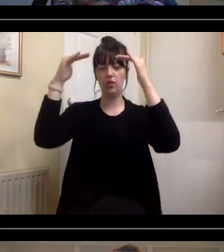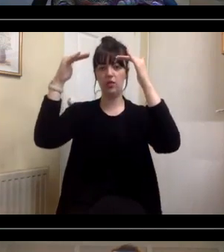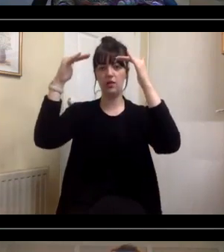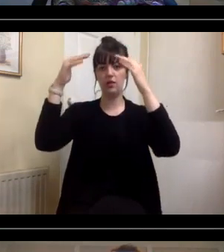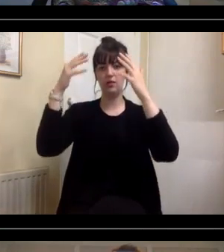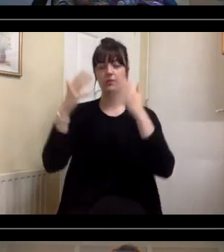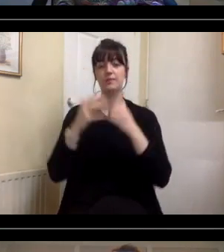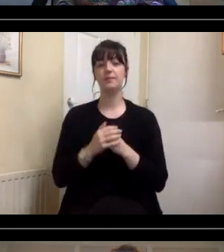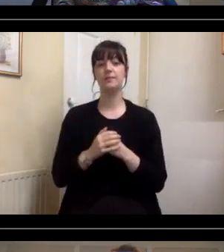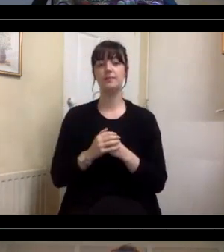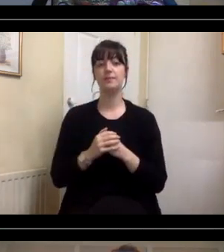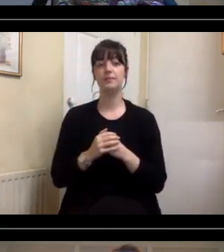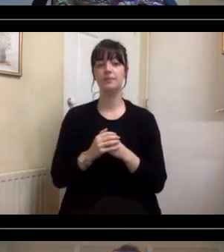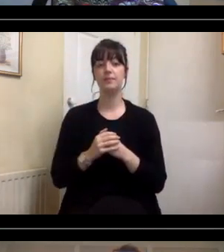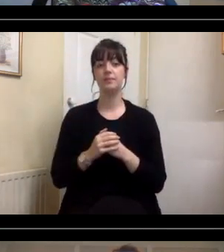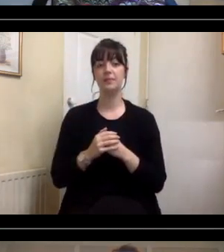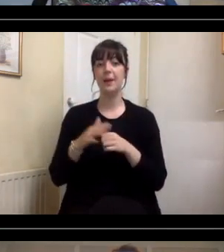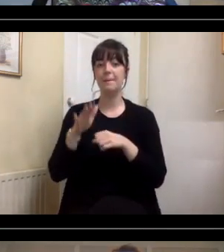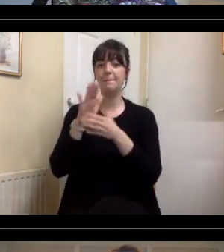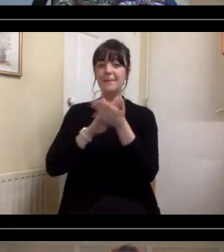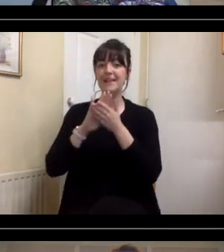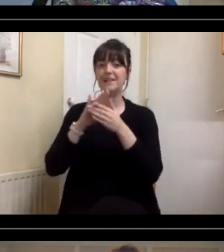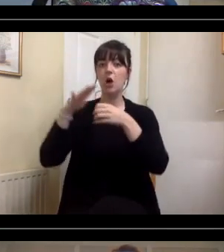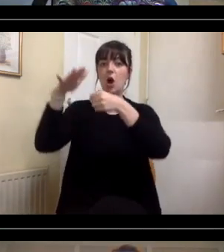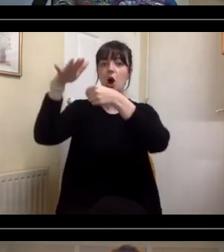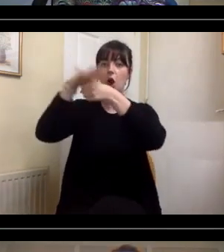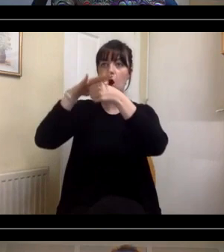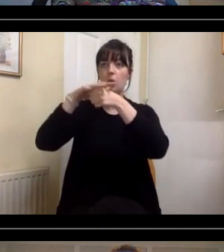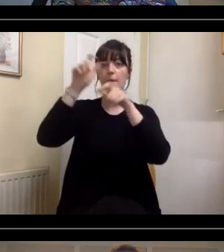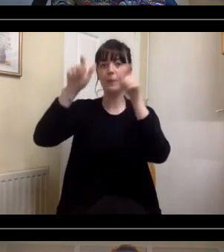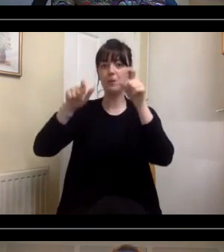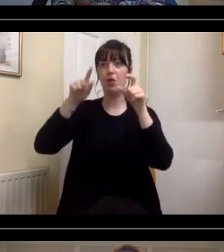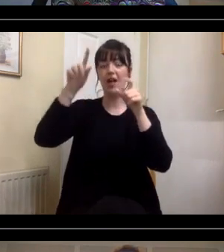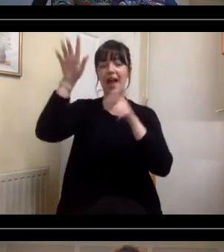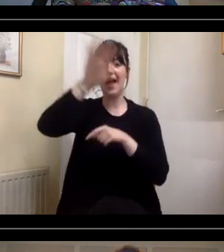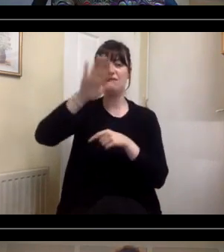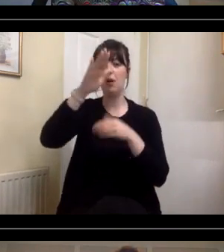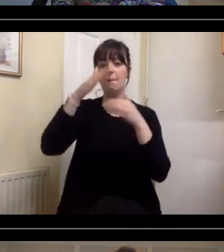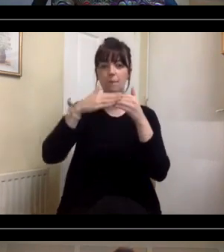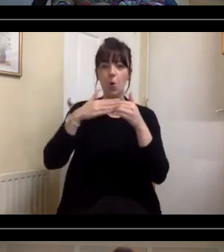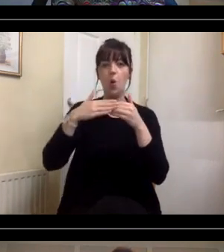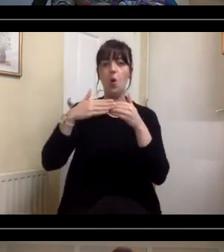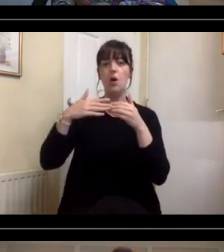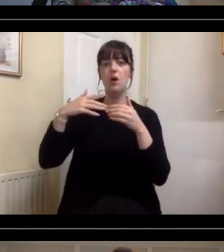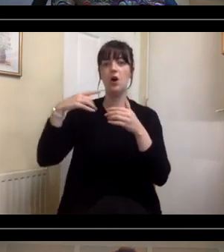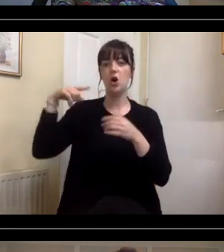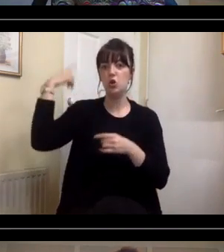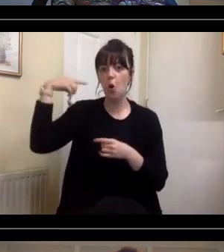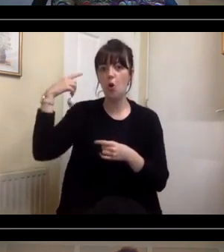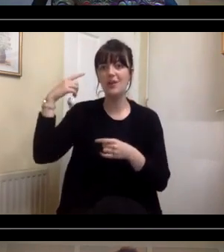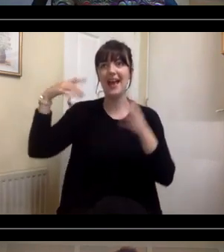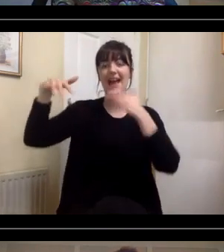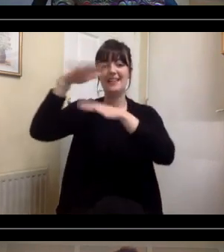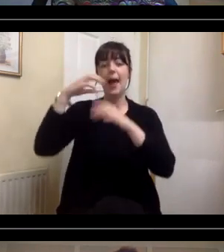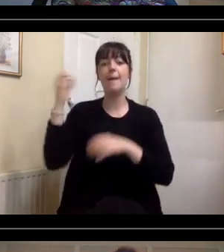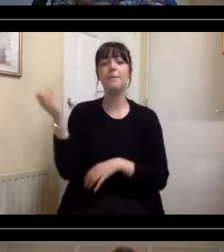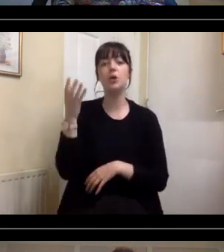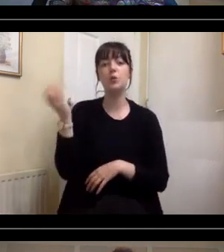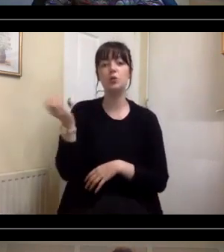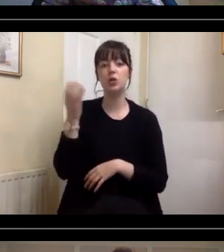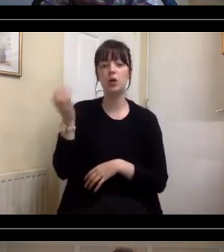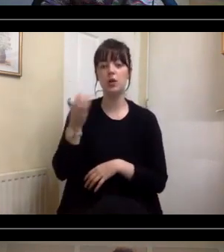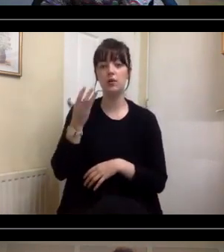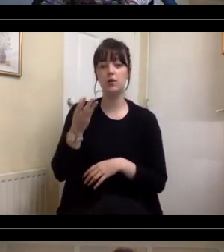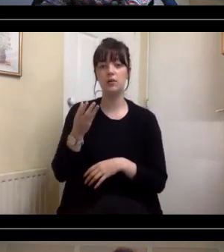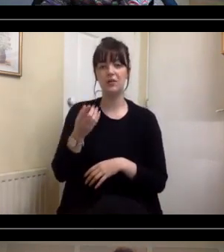up allegedly to more noise and air pollution? Can you answer that? Okay. Does it say which